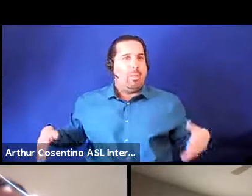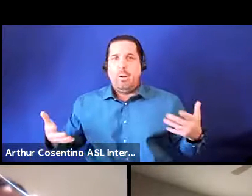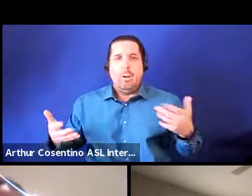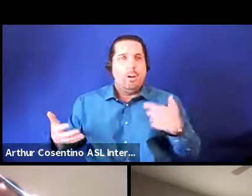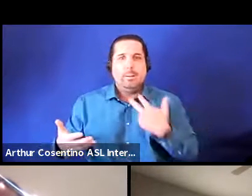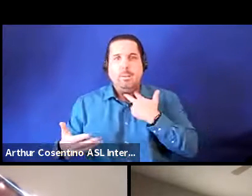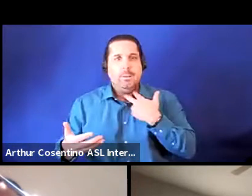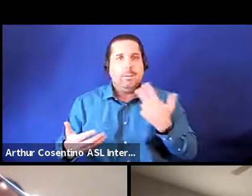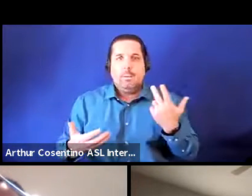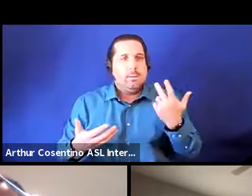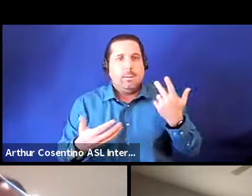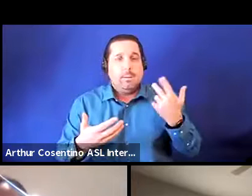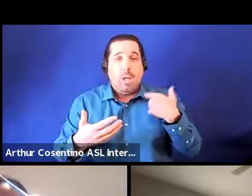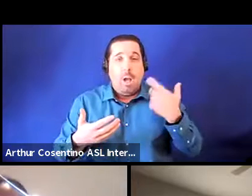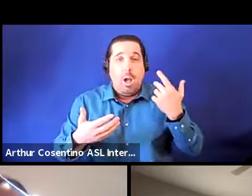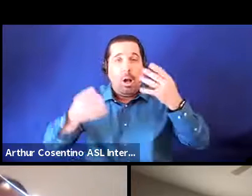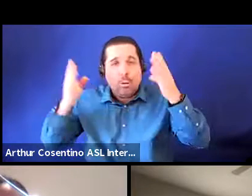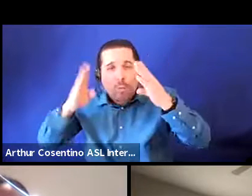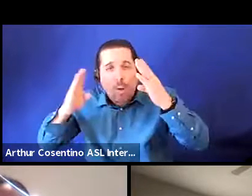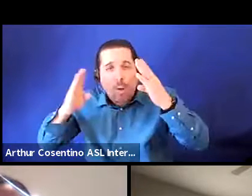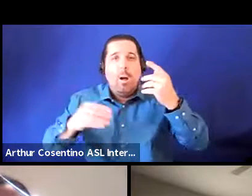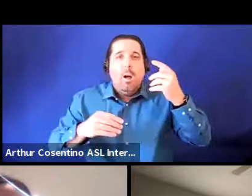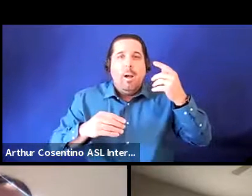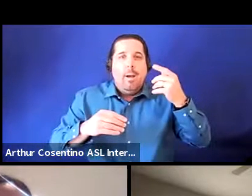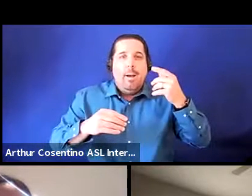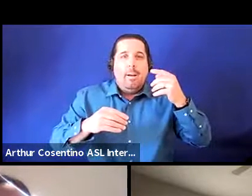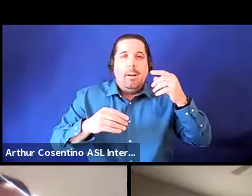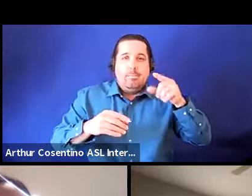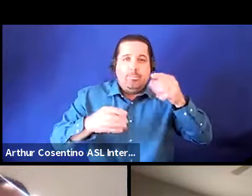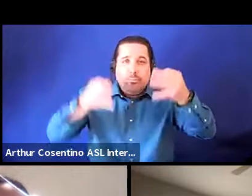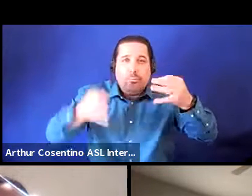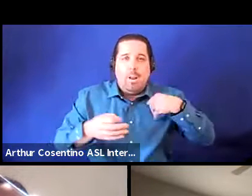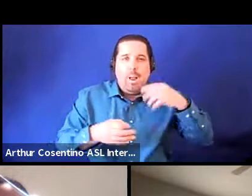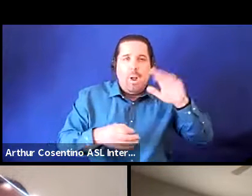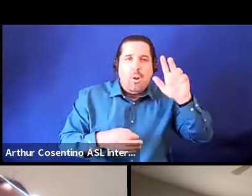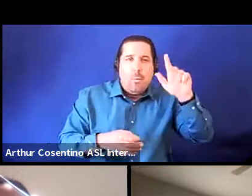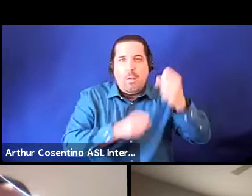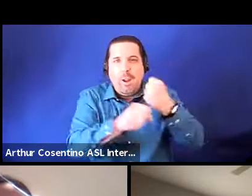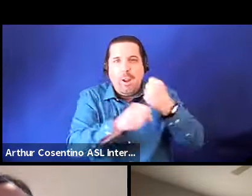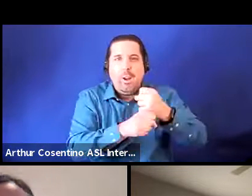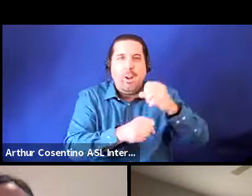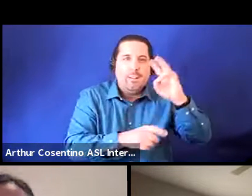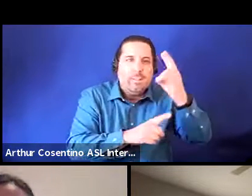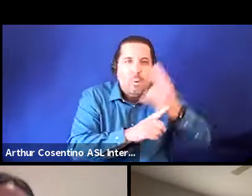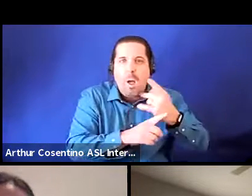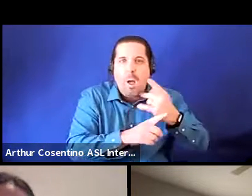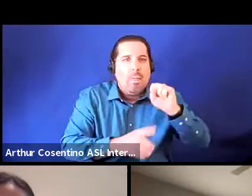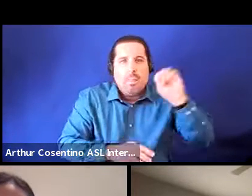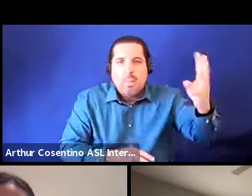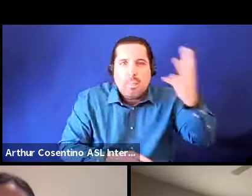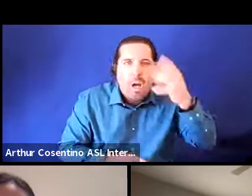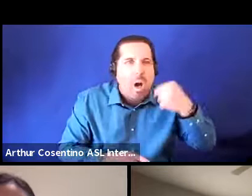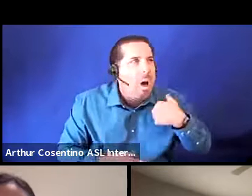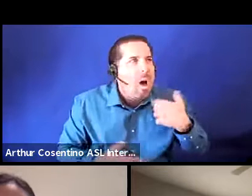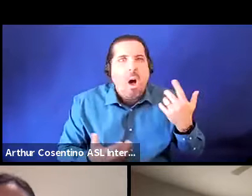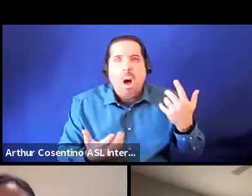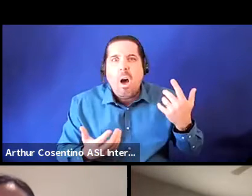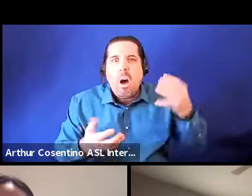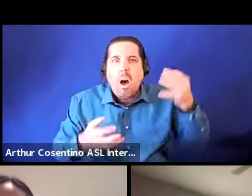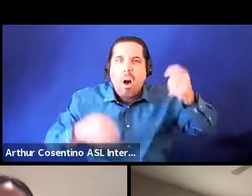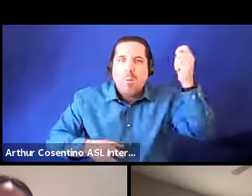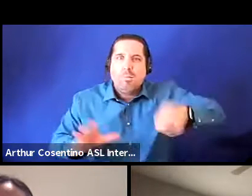an adult at 17. I ended up getting 23 years, 8 months. I go off to the prison system. This was in the late 90s. And not